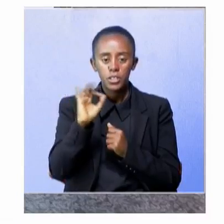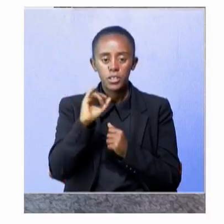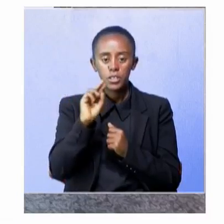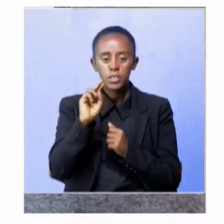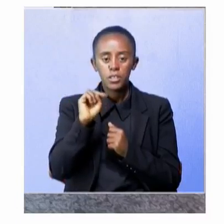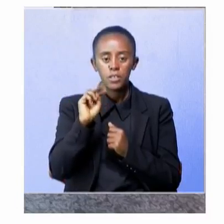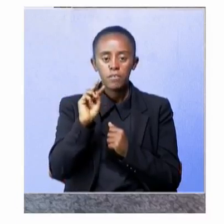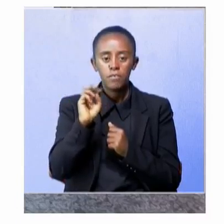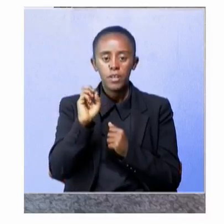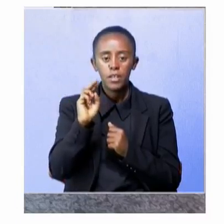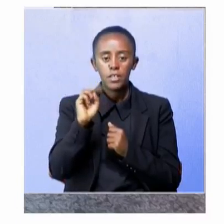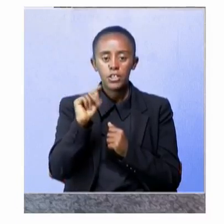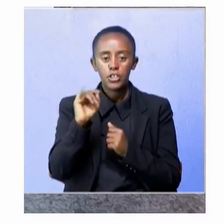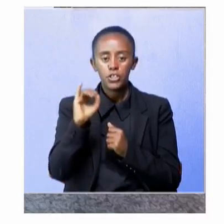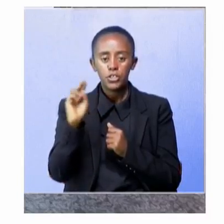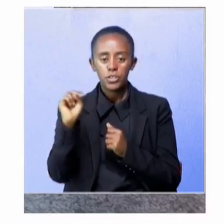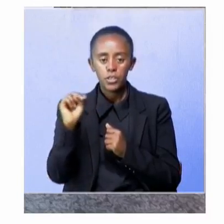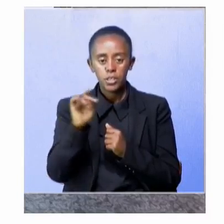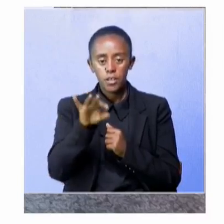the internet